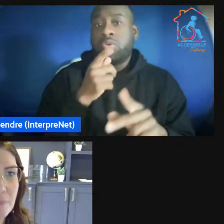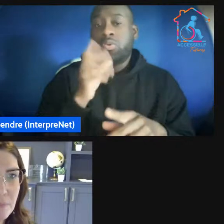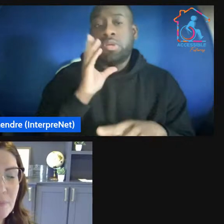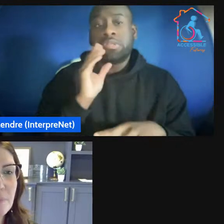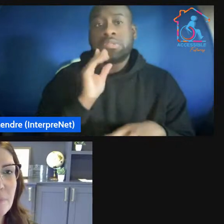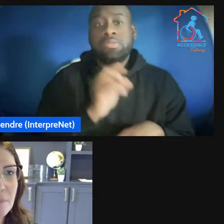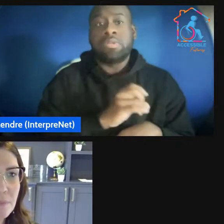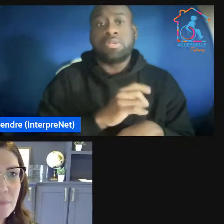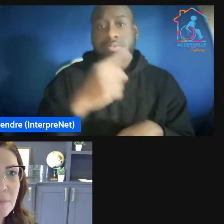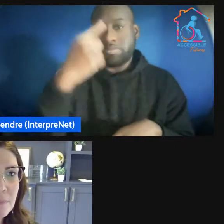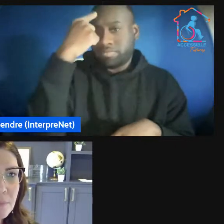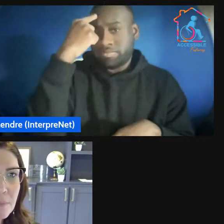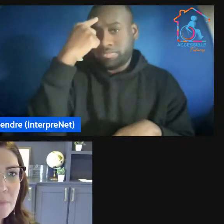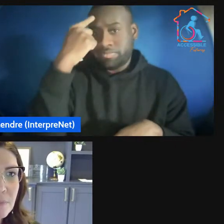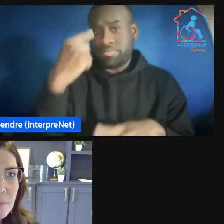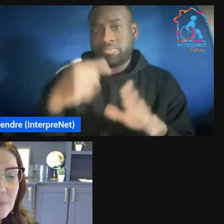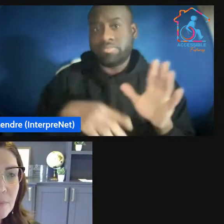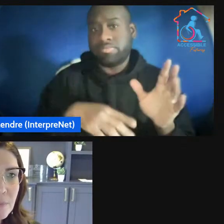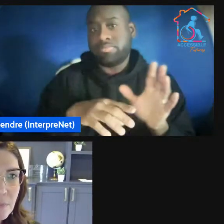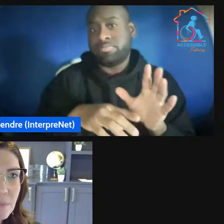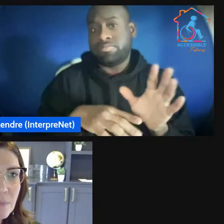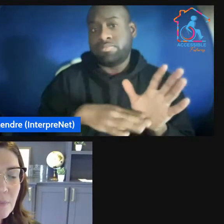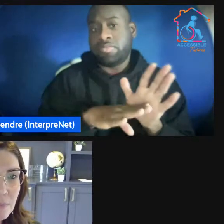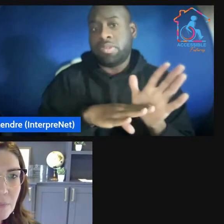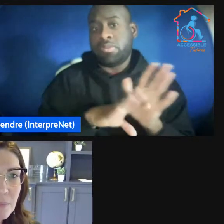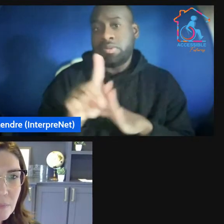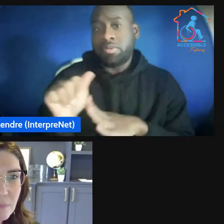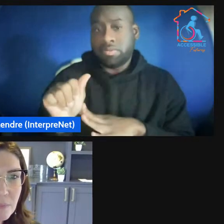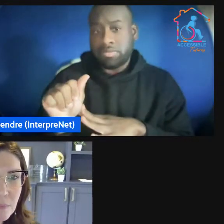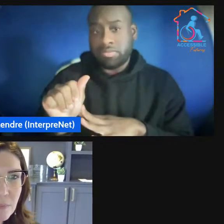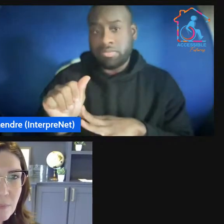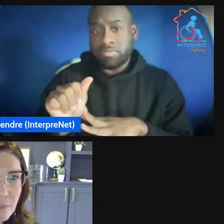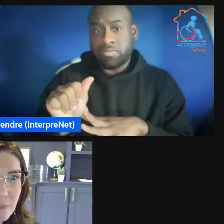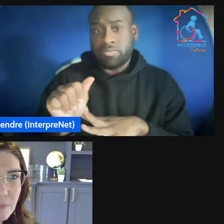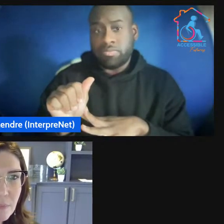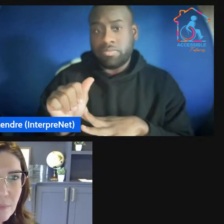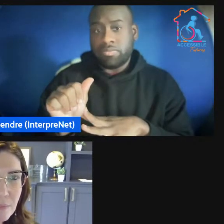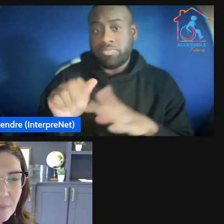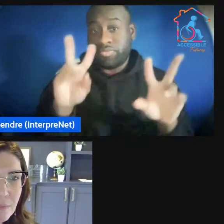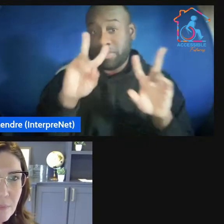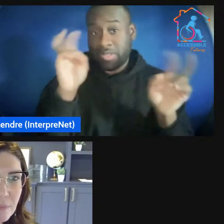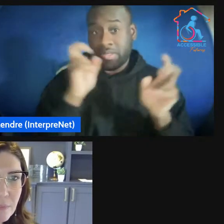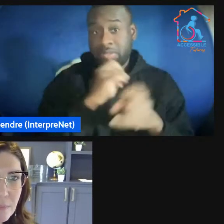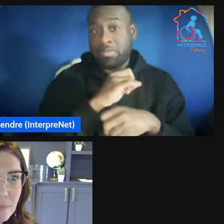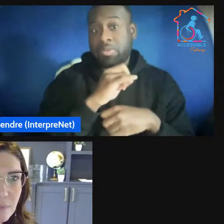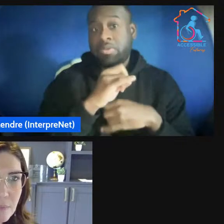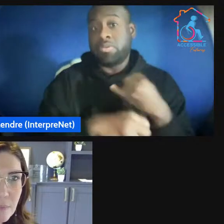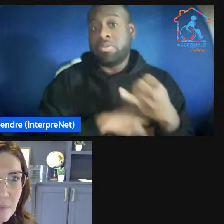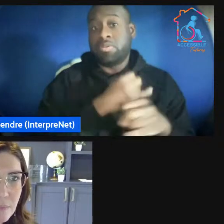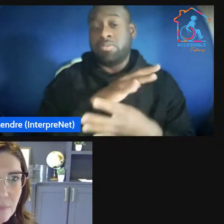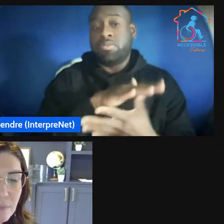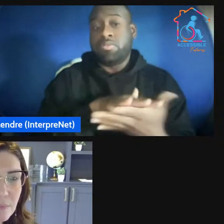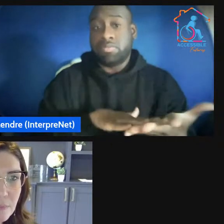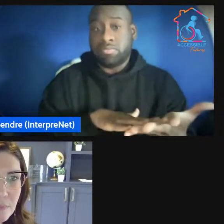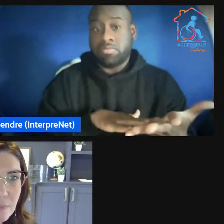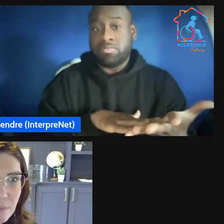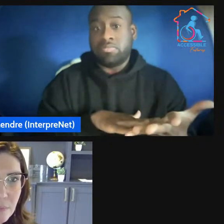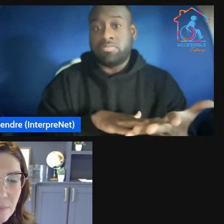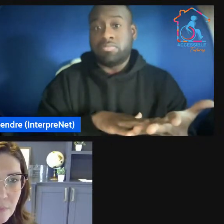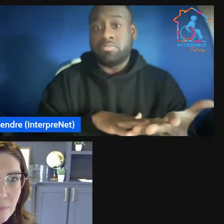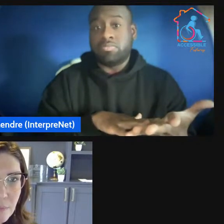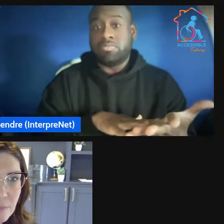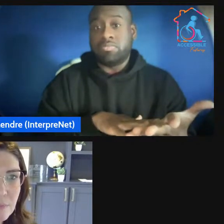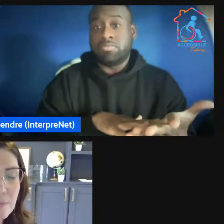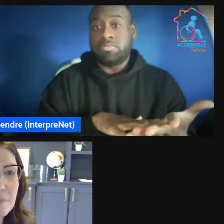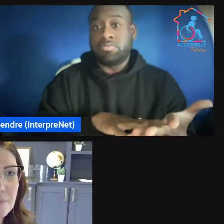disabilities. And so this was actually the topic of universal design, was a topic that came out of the